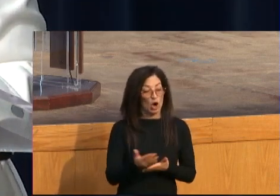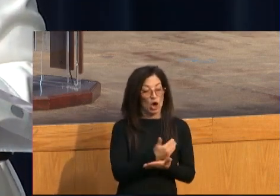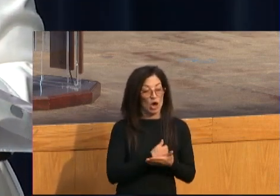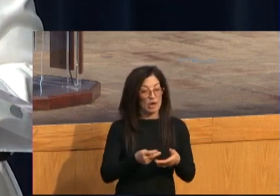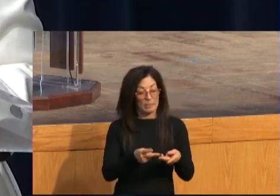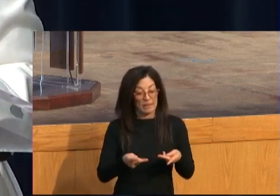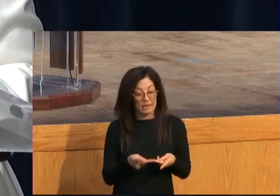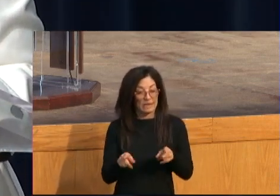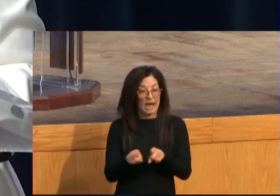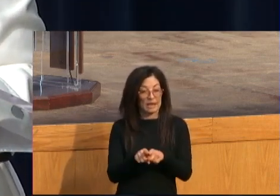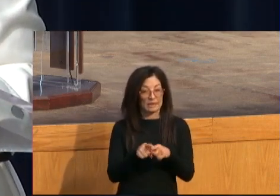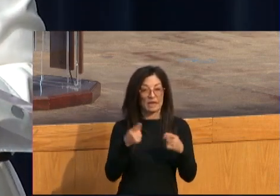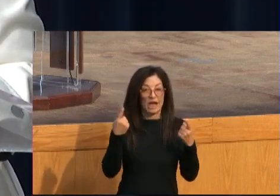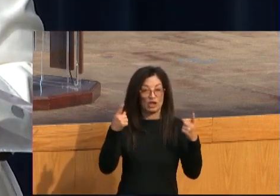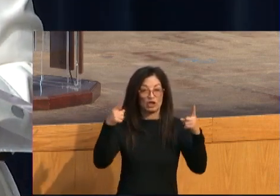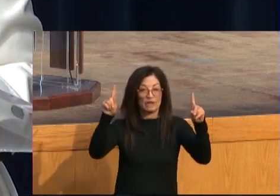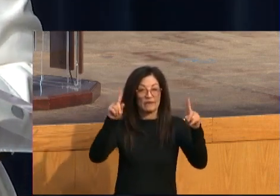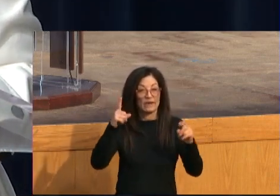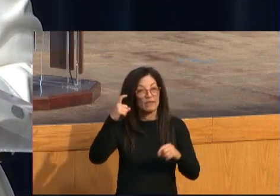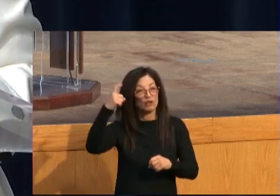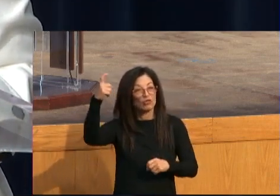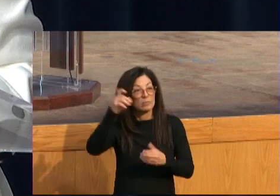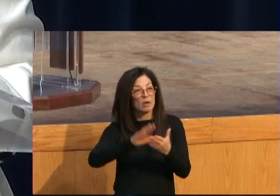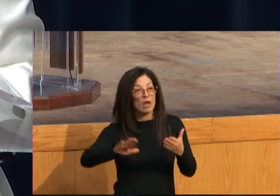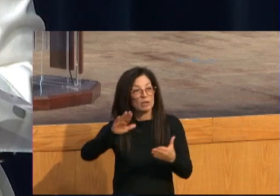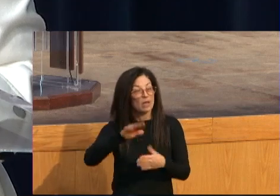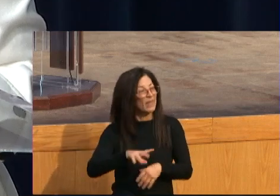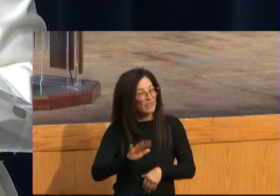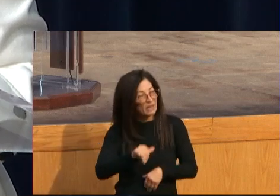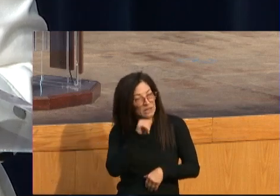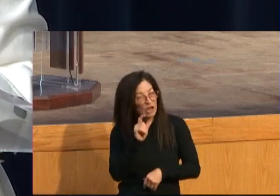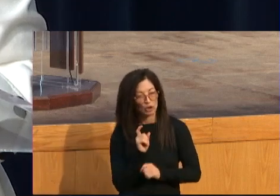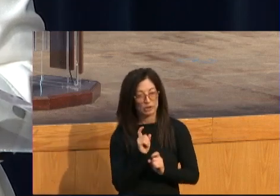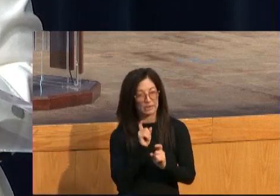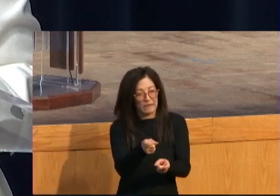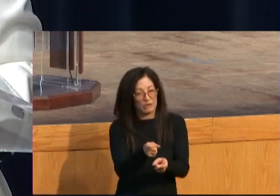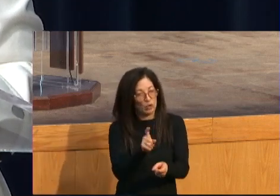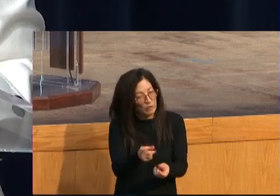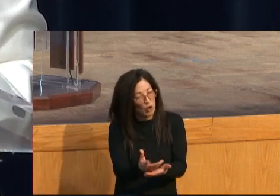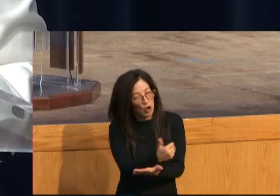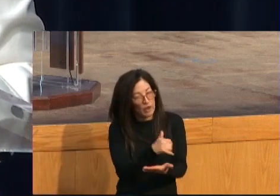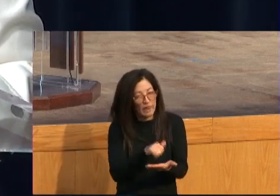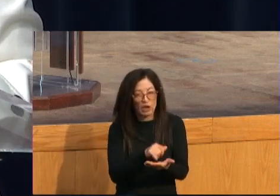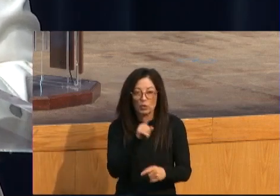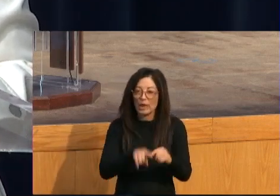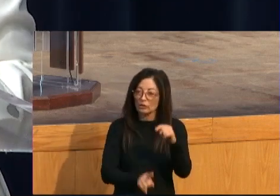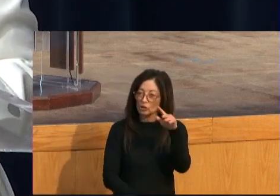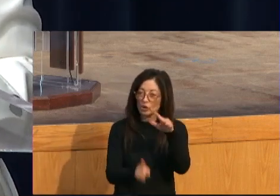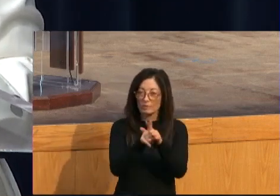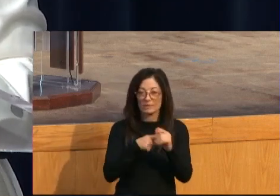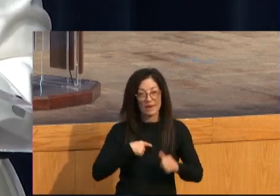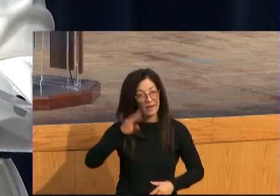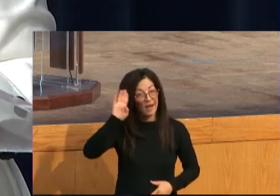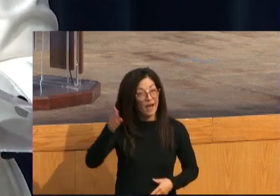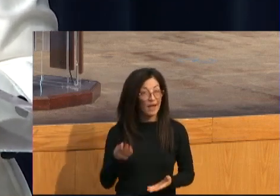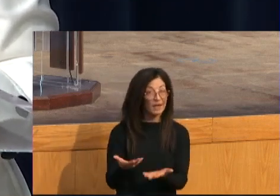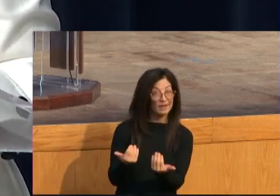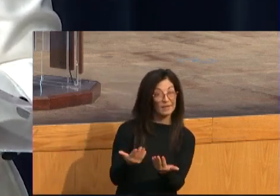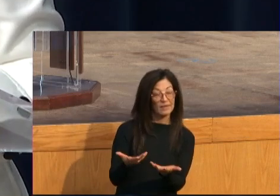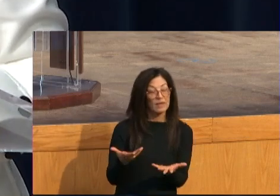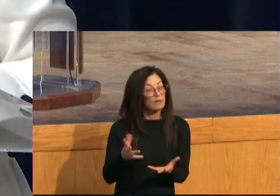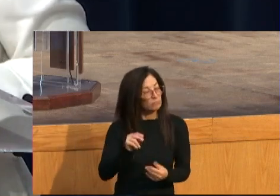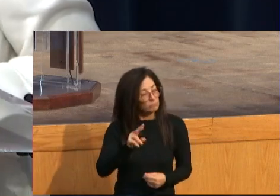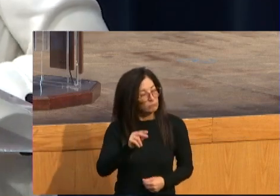the dream college. That is not given, that is earned. You don't just show up and say, hi. You have to